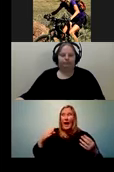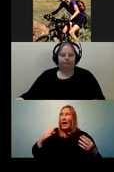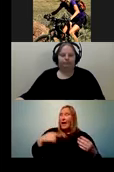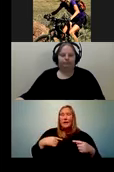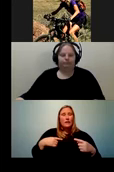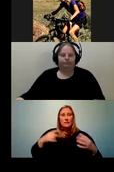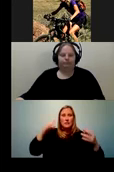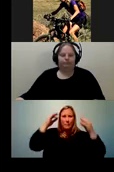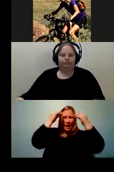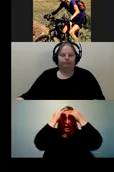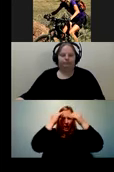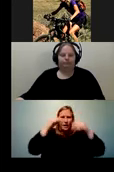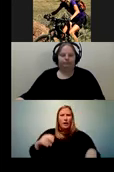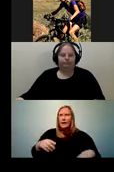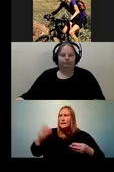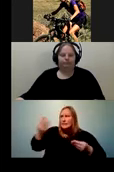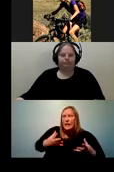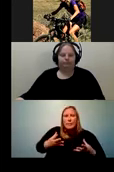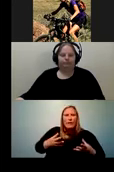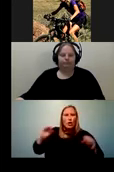no alligator running in here